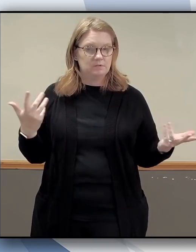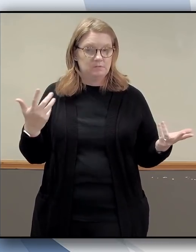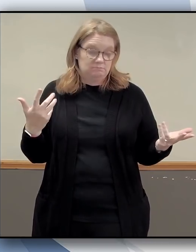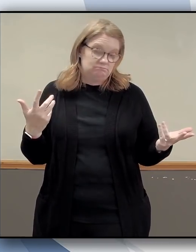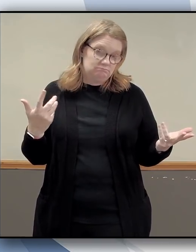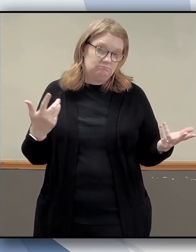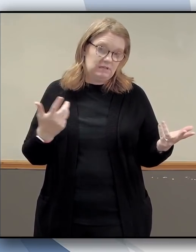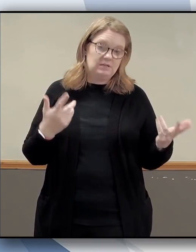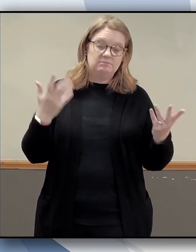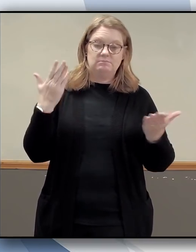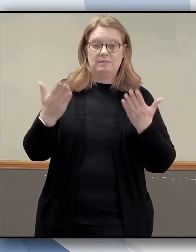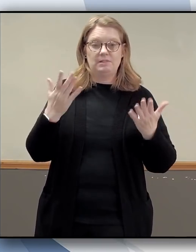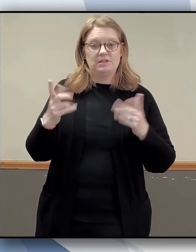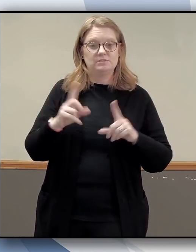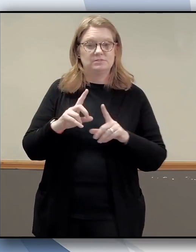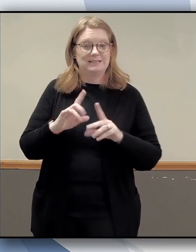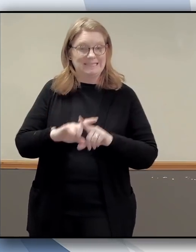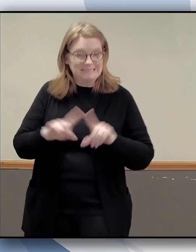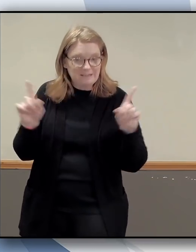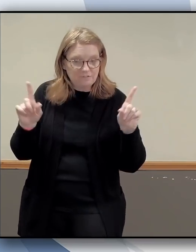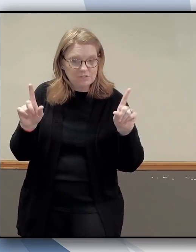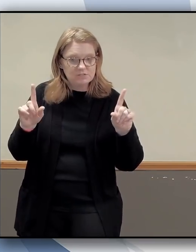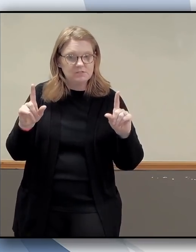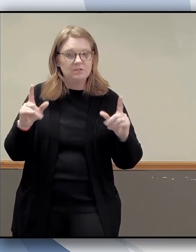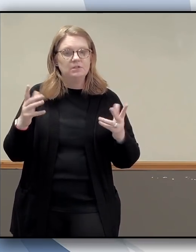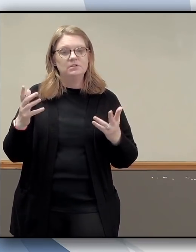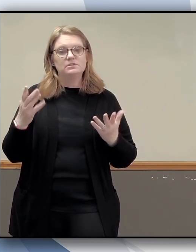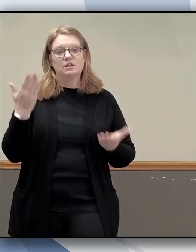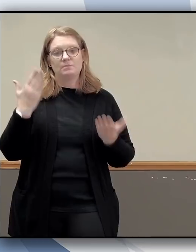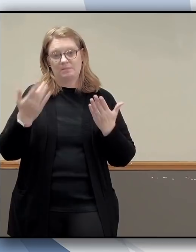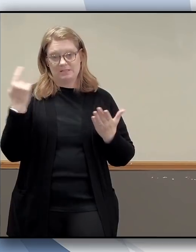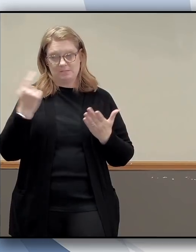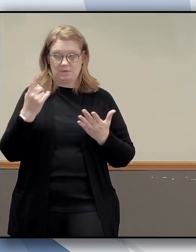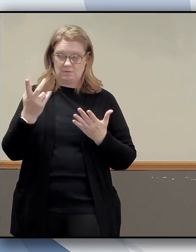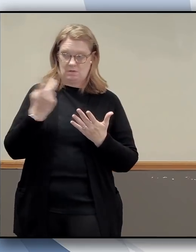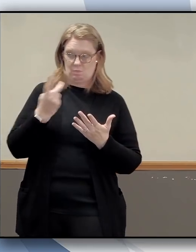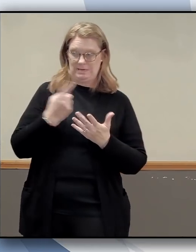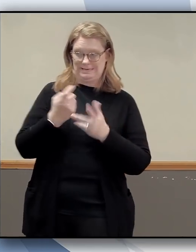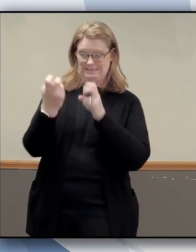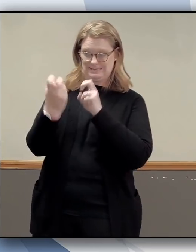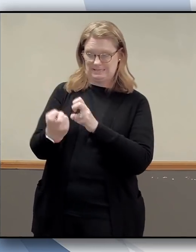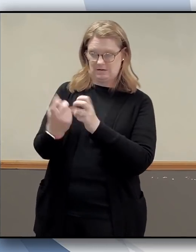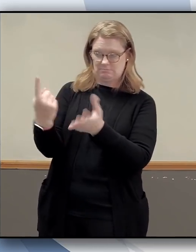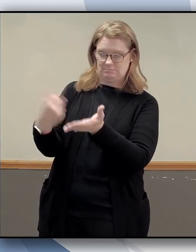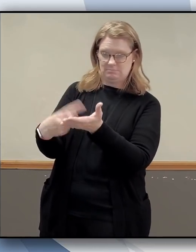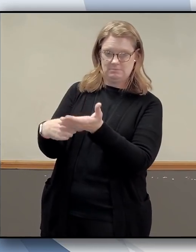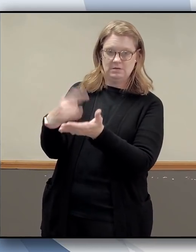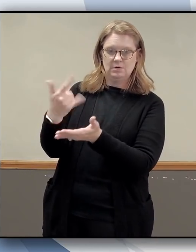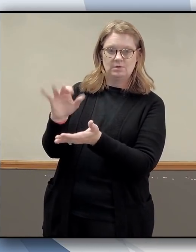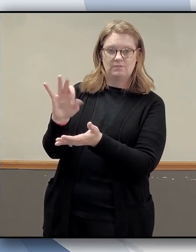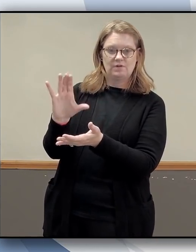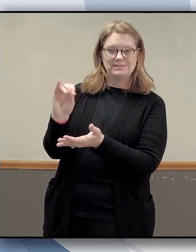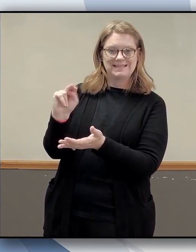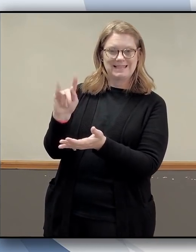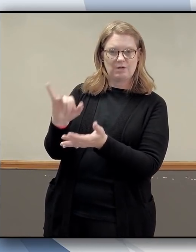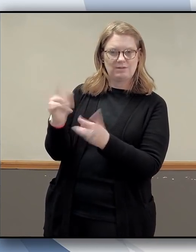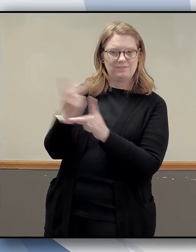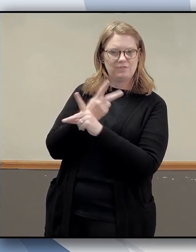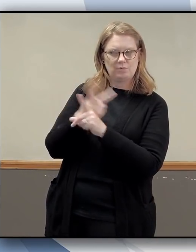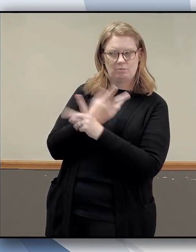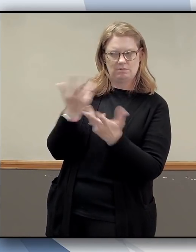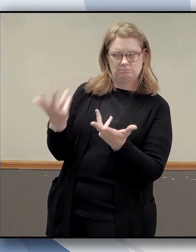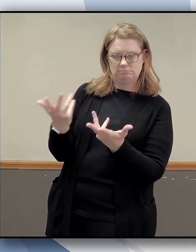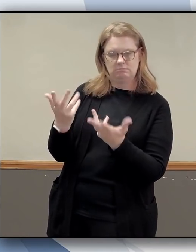is a discrepancy, I mean, I'll take that as an action item that we should visit with Grand Forks County to see where the differences might be. But again,